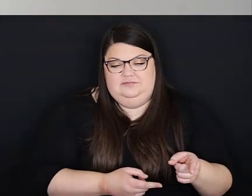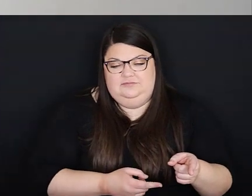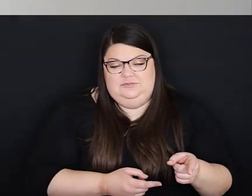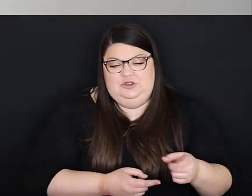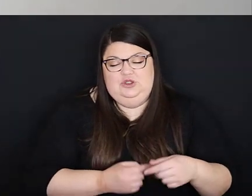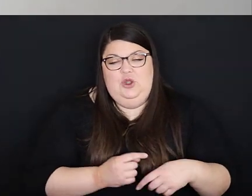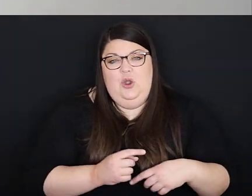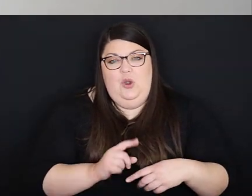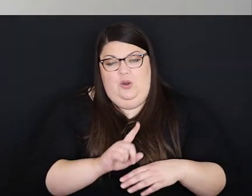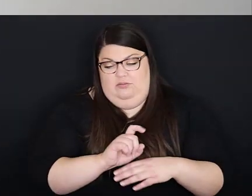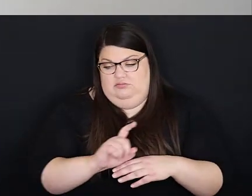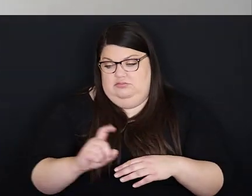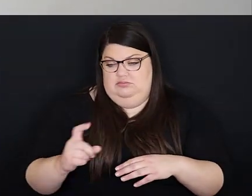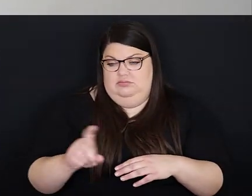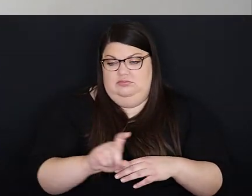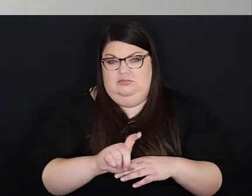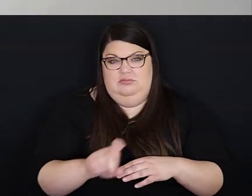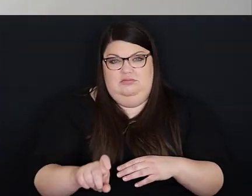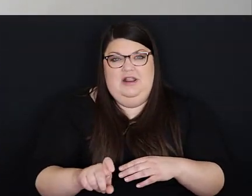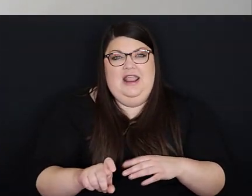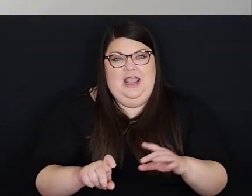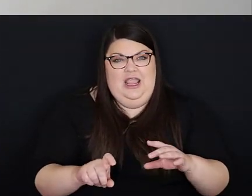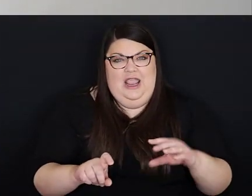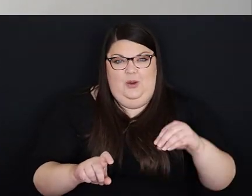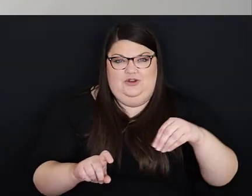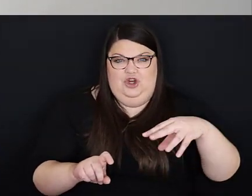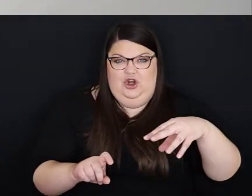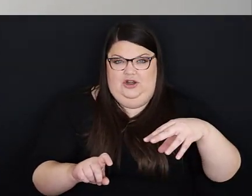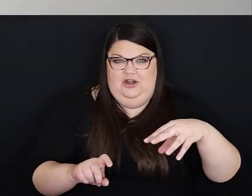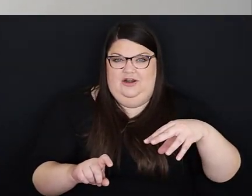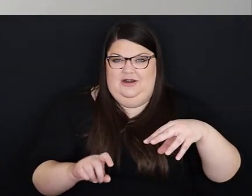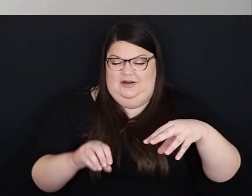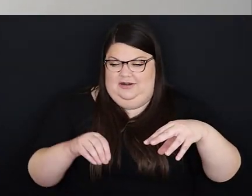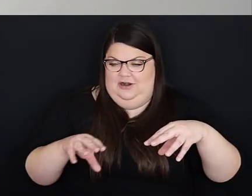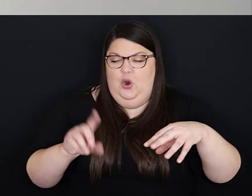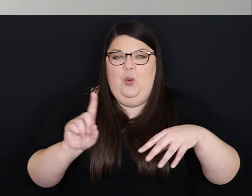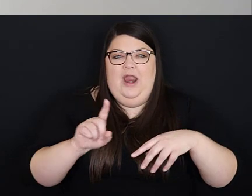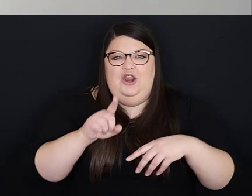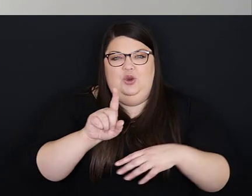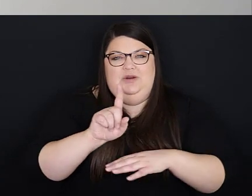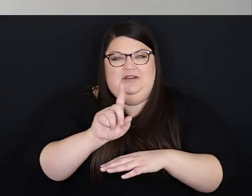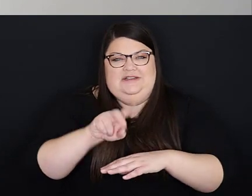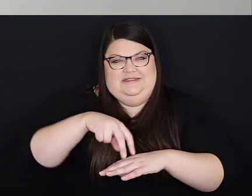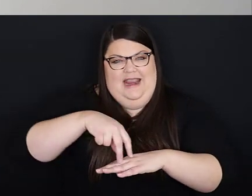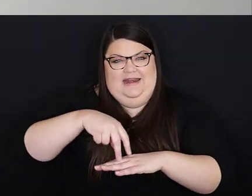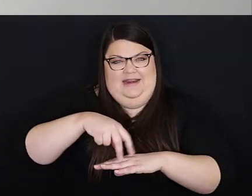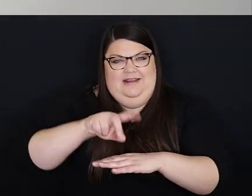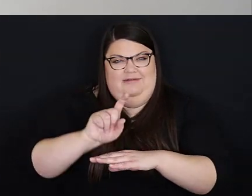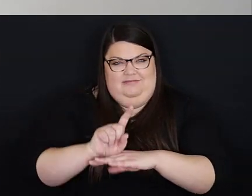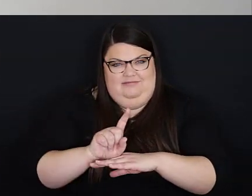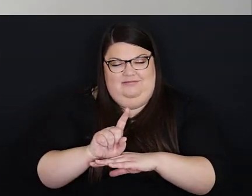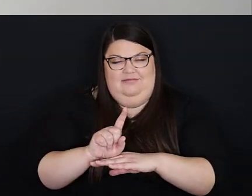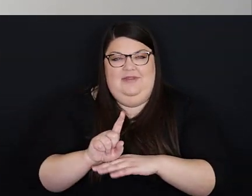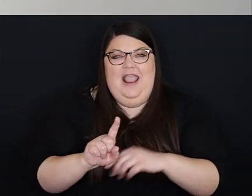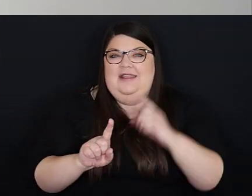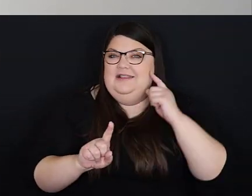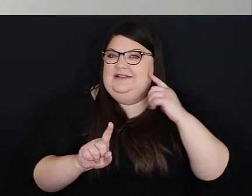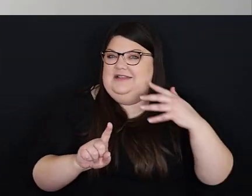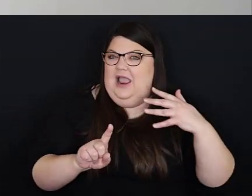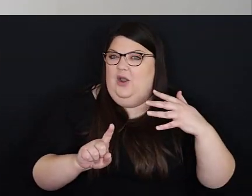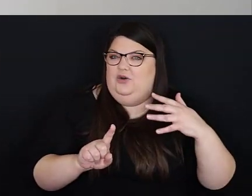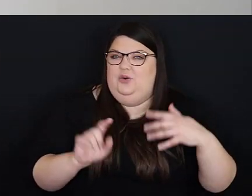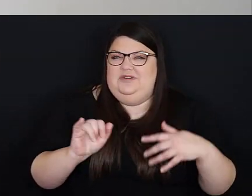to turn on the light near where you were standing, and also the sound. And the sound was a